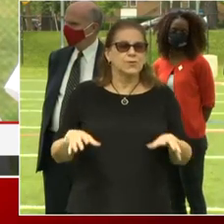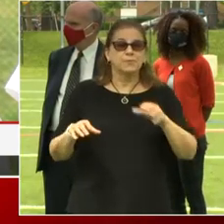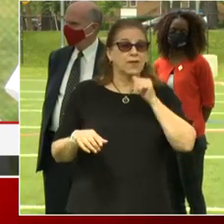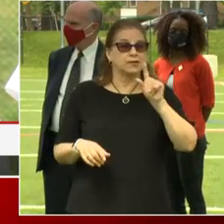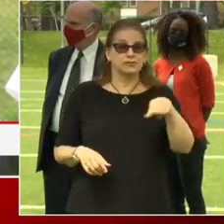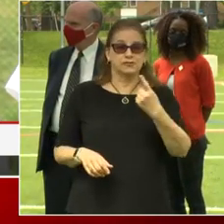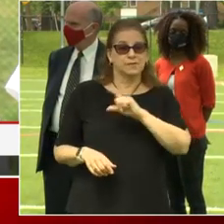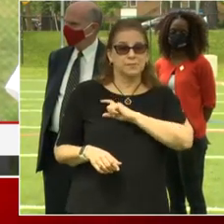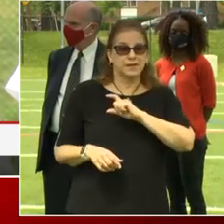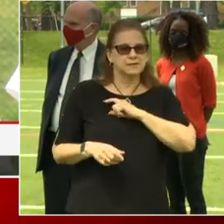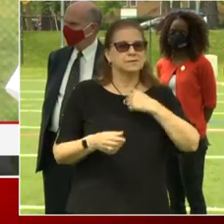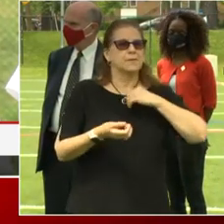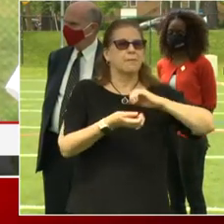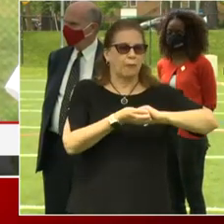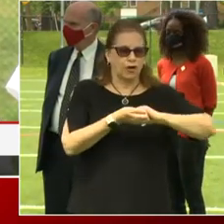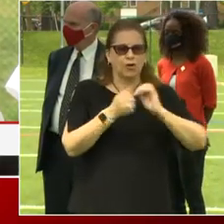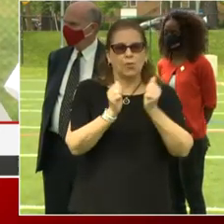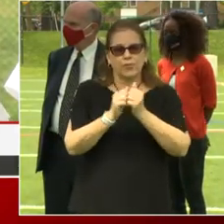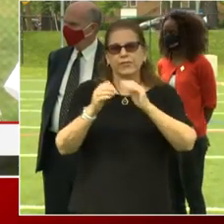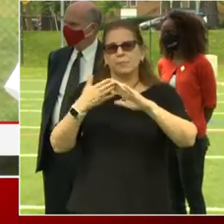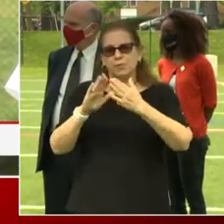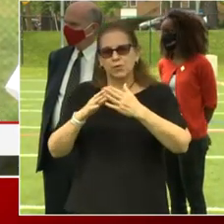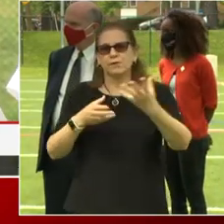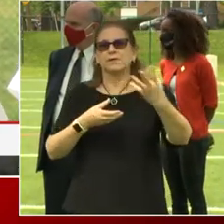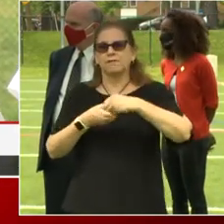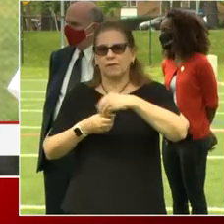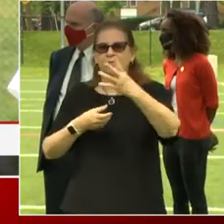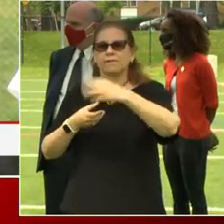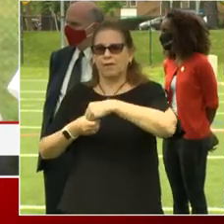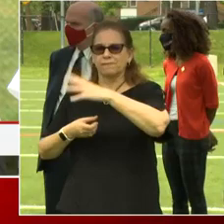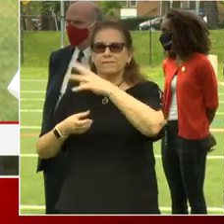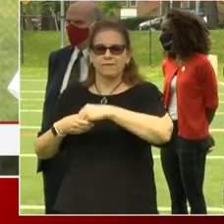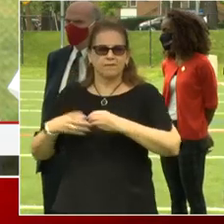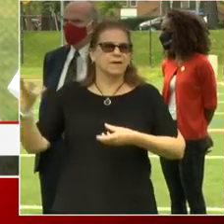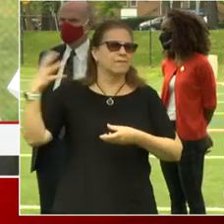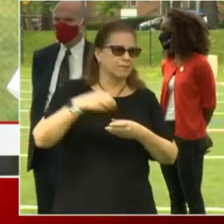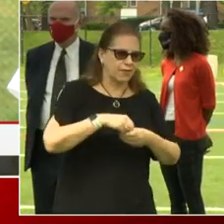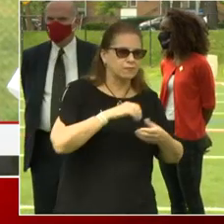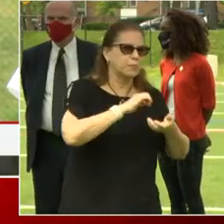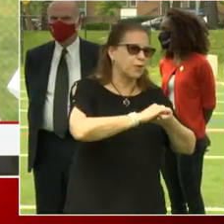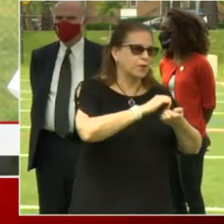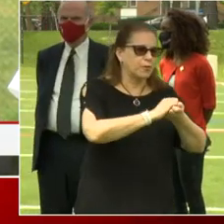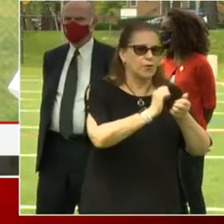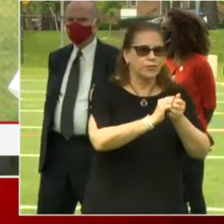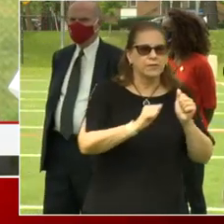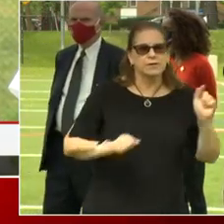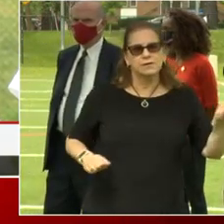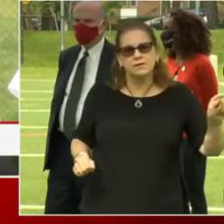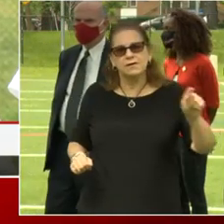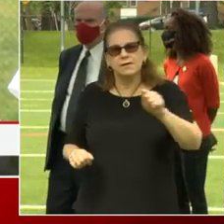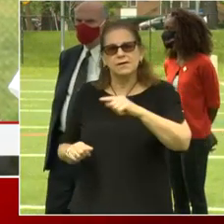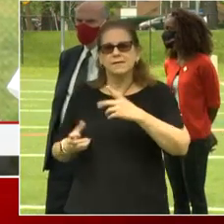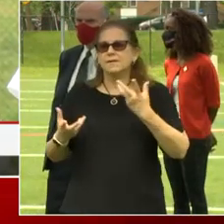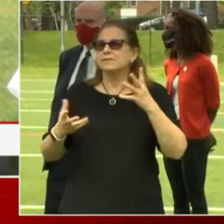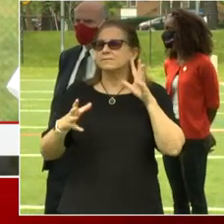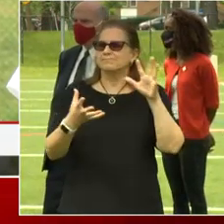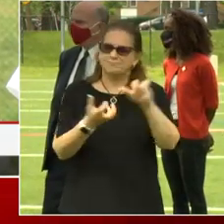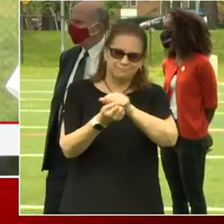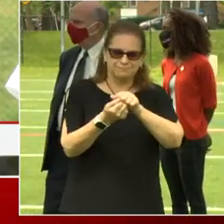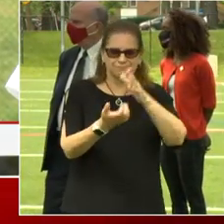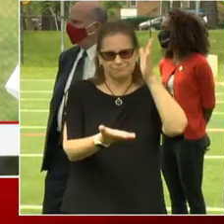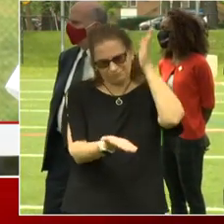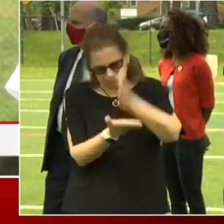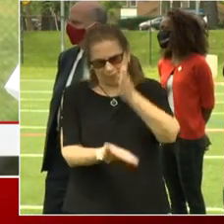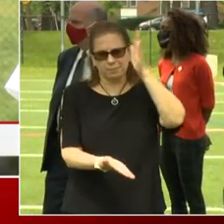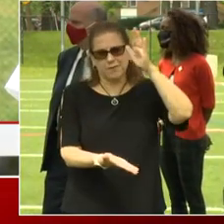MPD, community, all the other stakeholders that are involved, to make sure that we keep our foot on violent crime, because these things, they do pop up in our city, and we want to